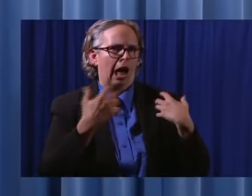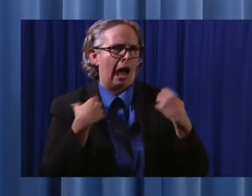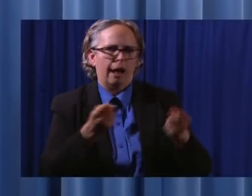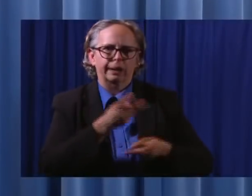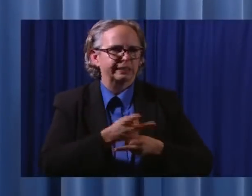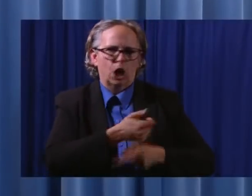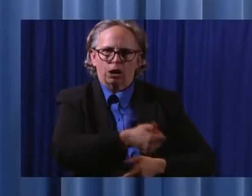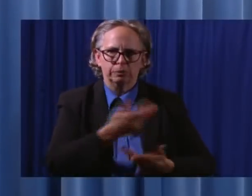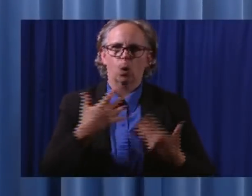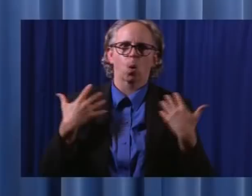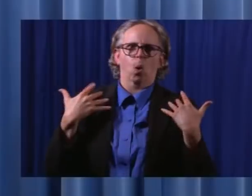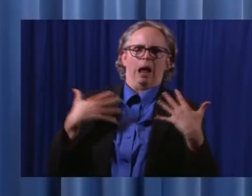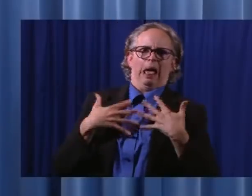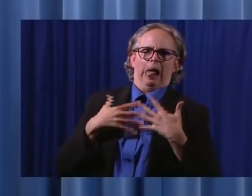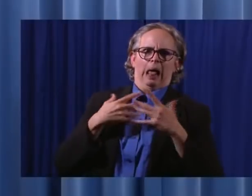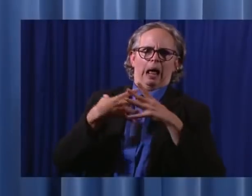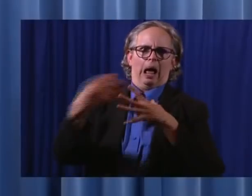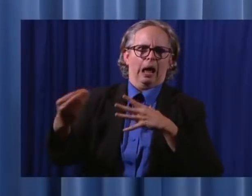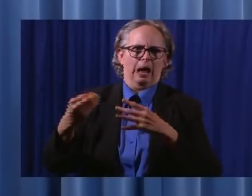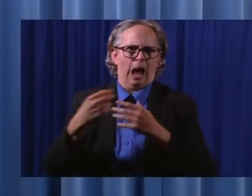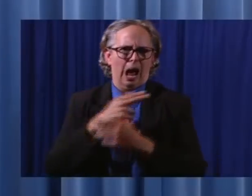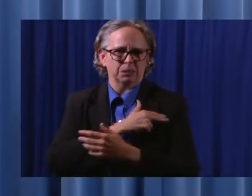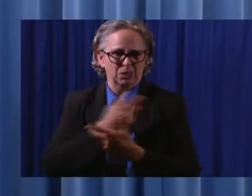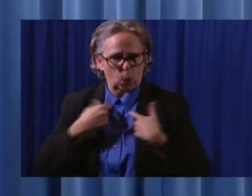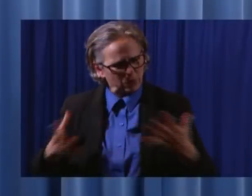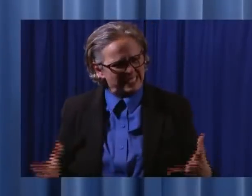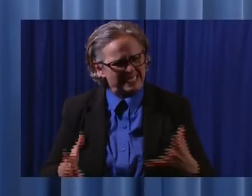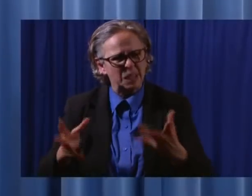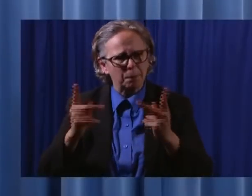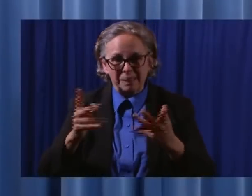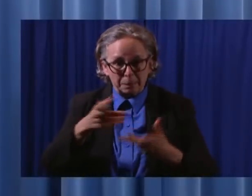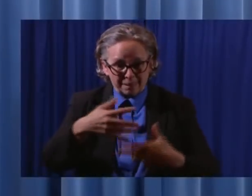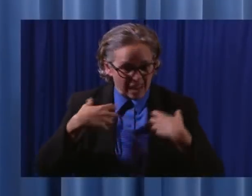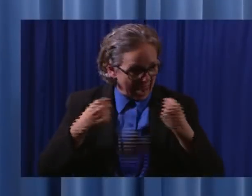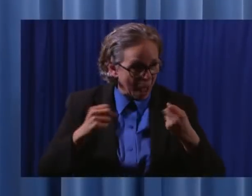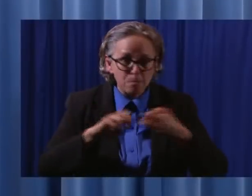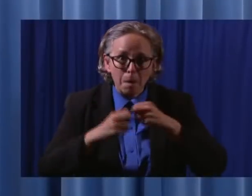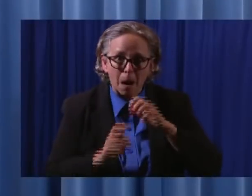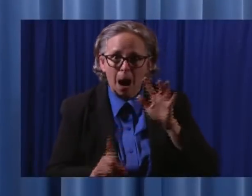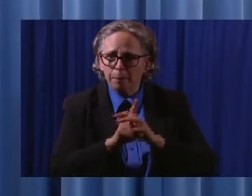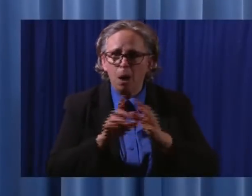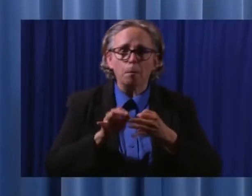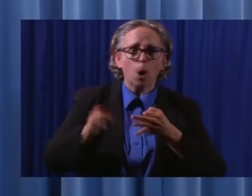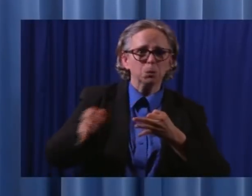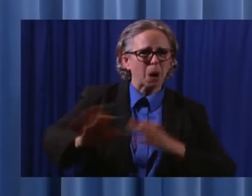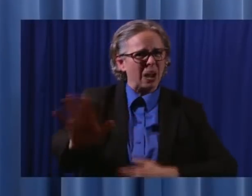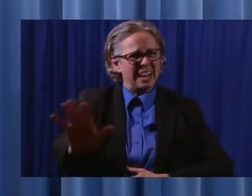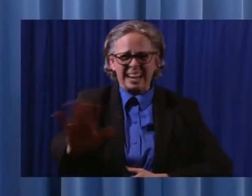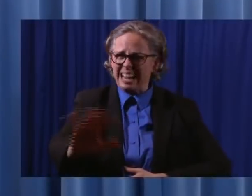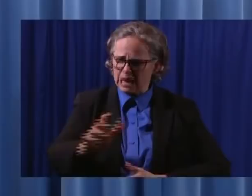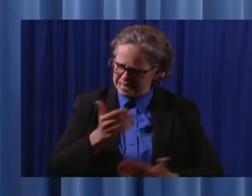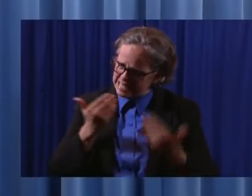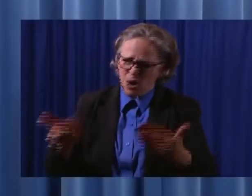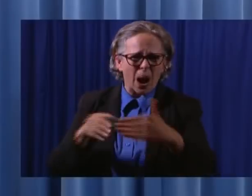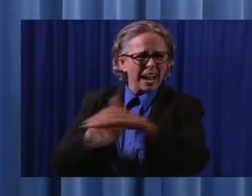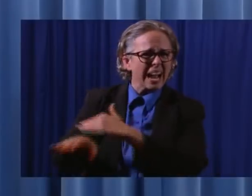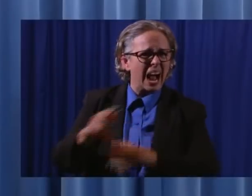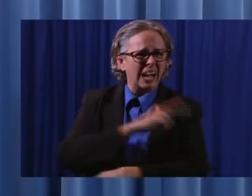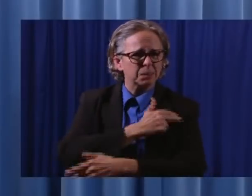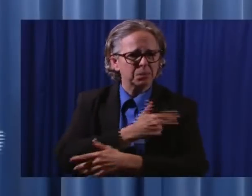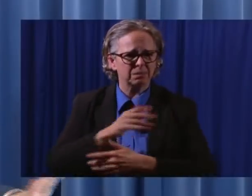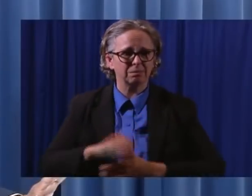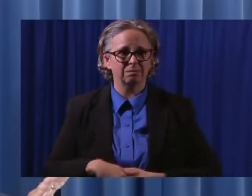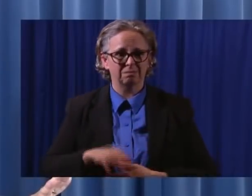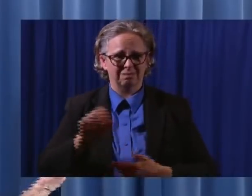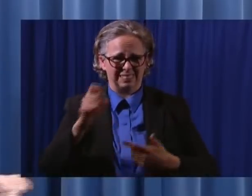that and to catch up. But the numbers I cited, the numbers we reference, are COVID related. So